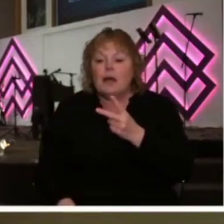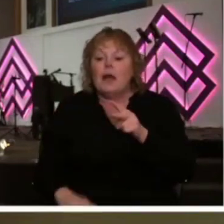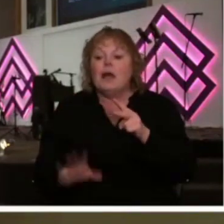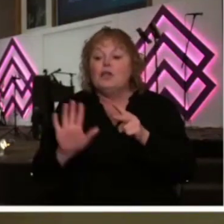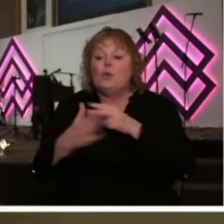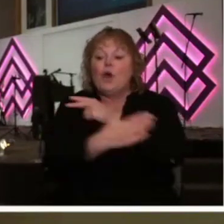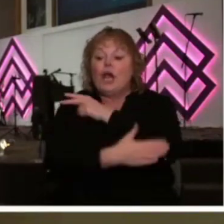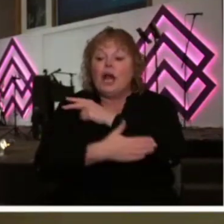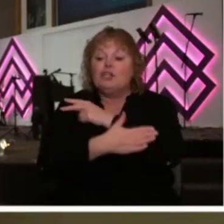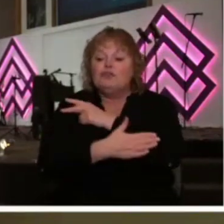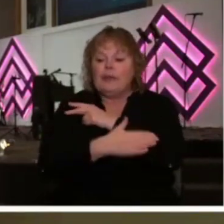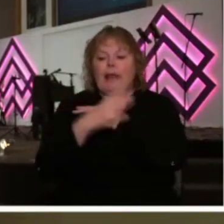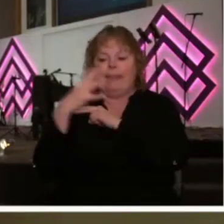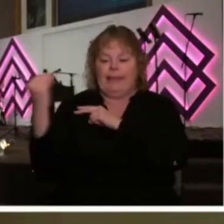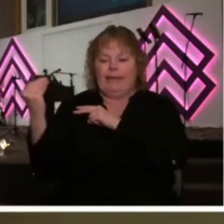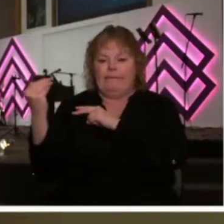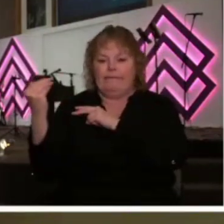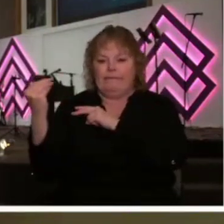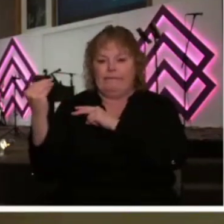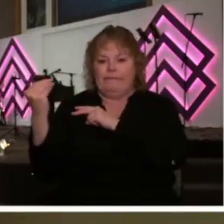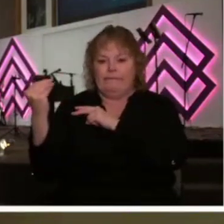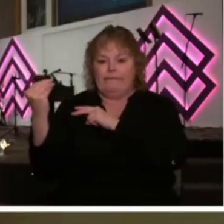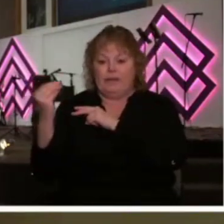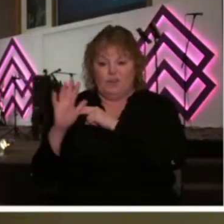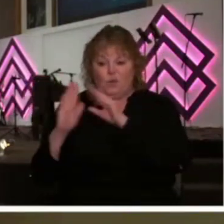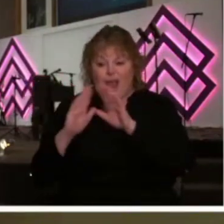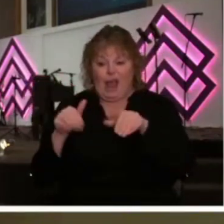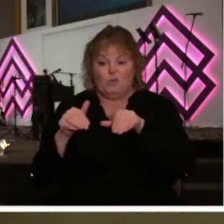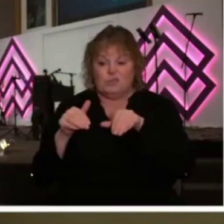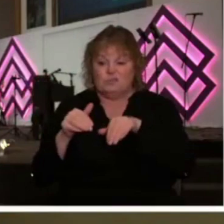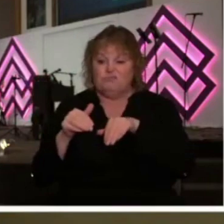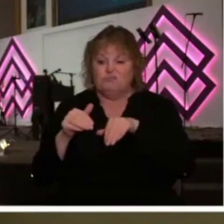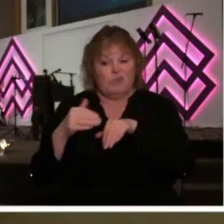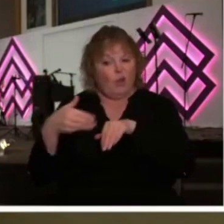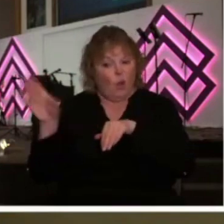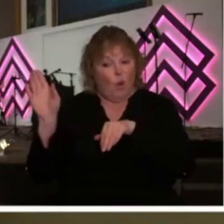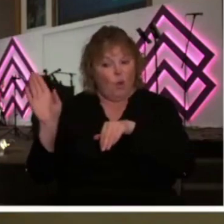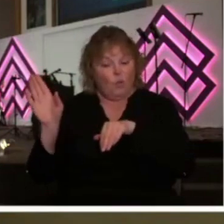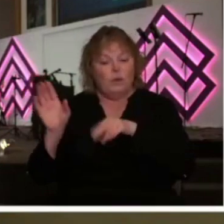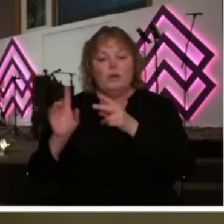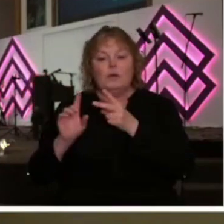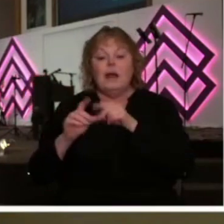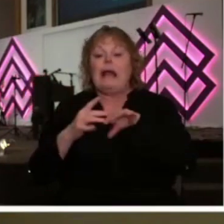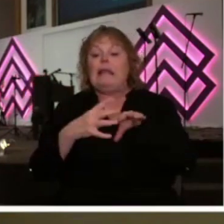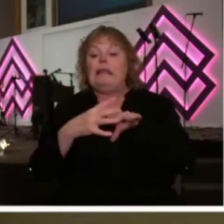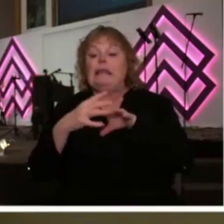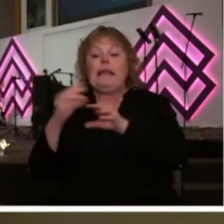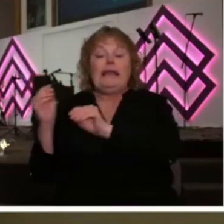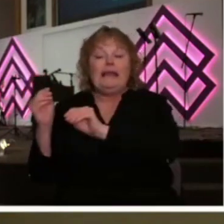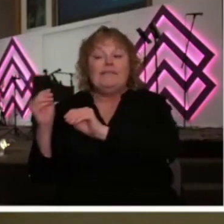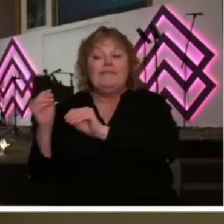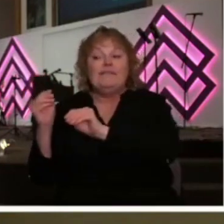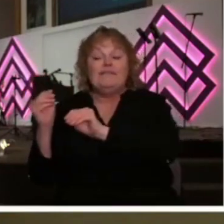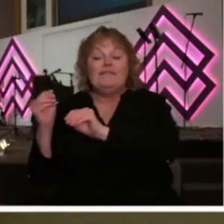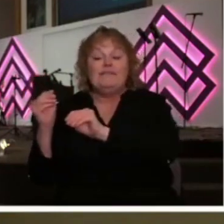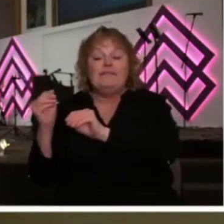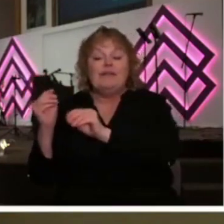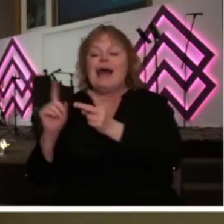your country, your people, and your father's household, and go. Leave and go.